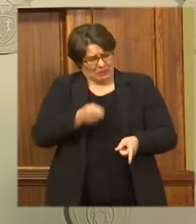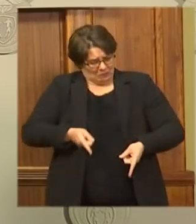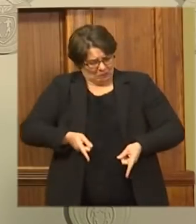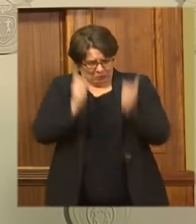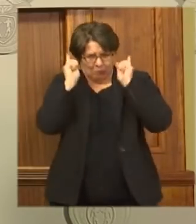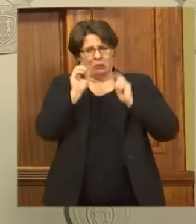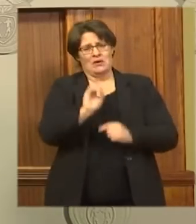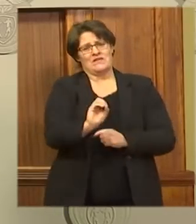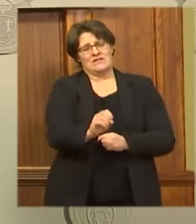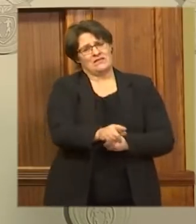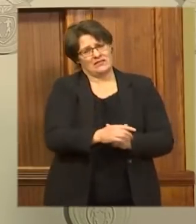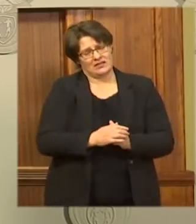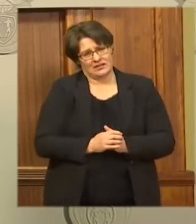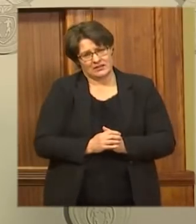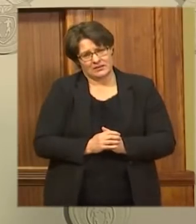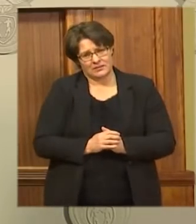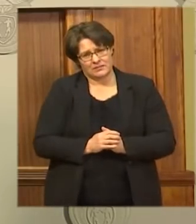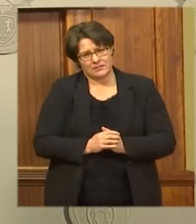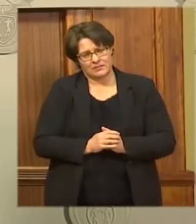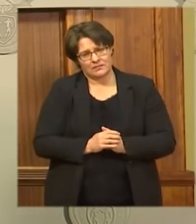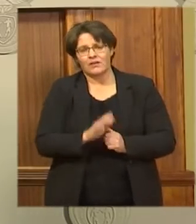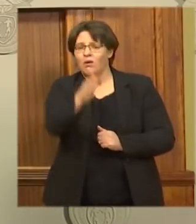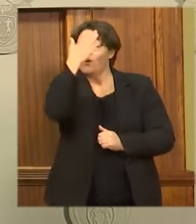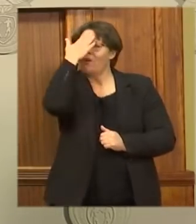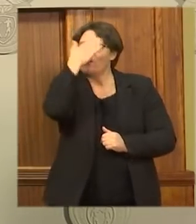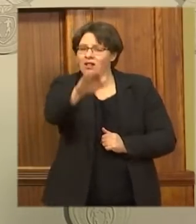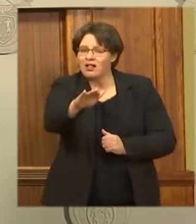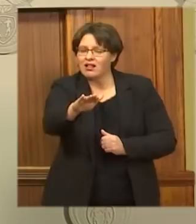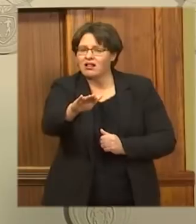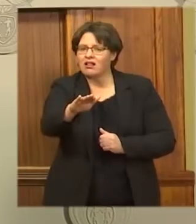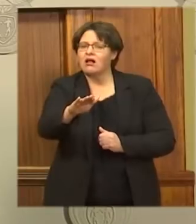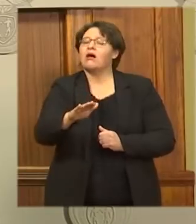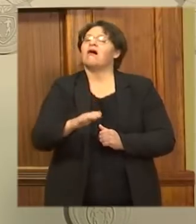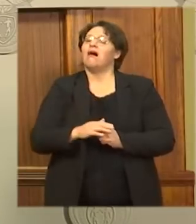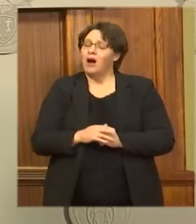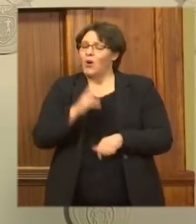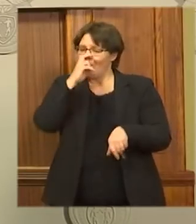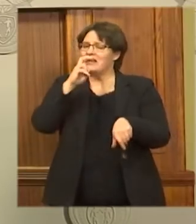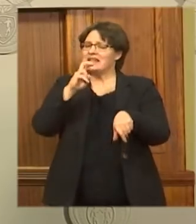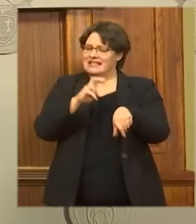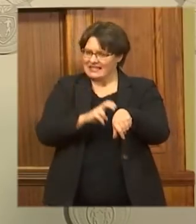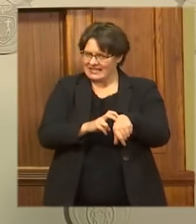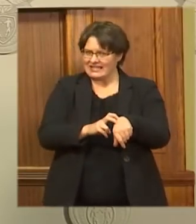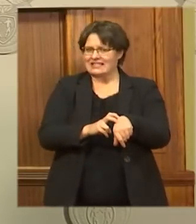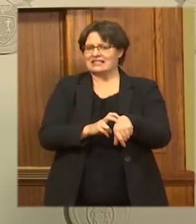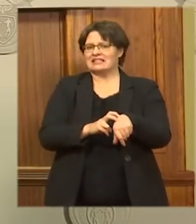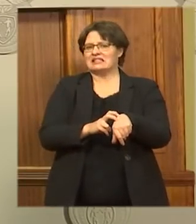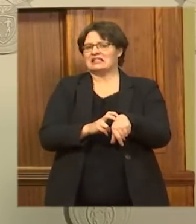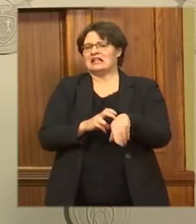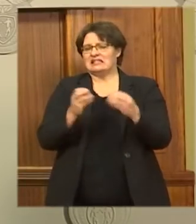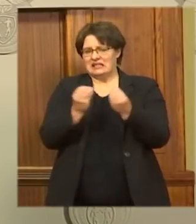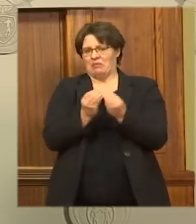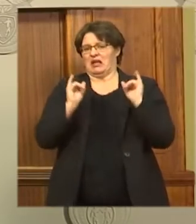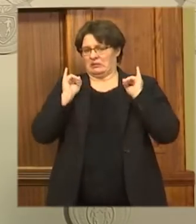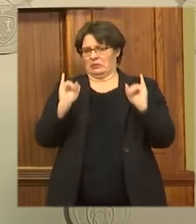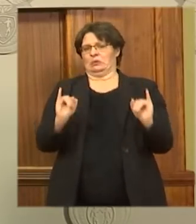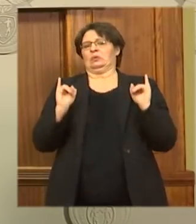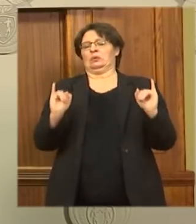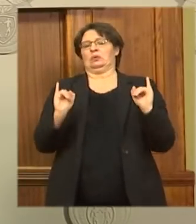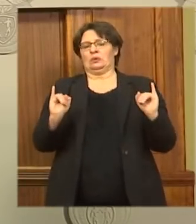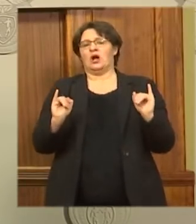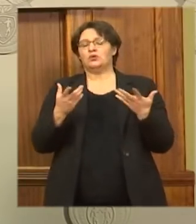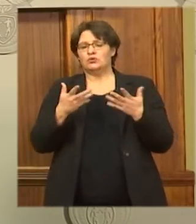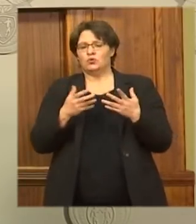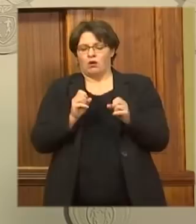From the outset, we knew that extreme measures were needed to slow community